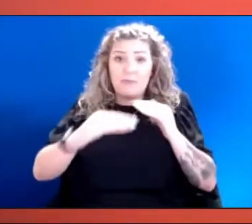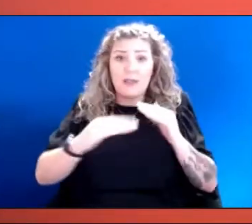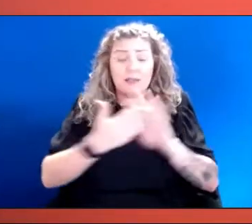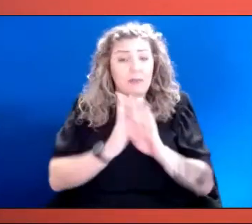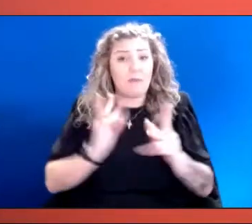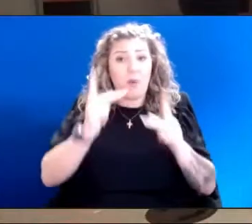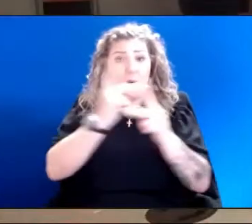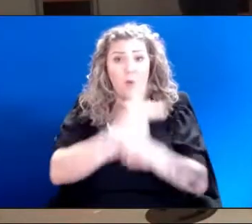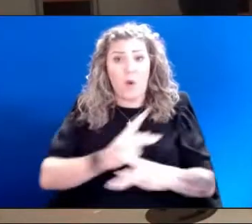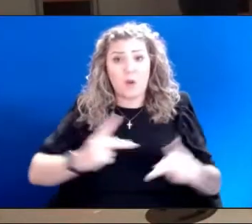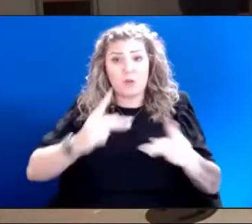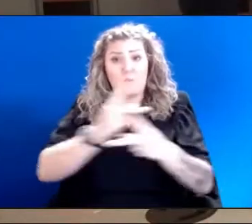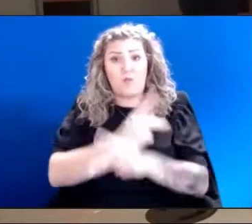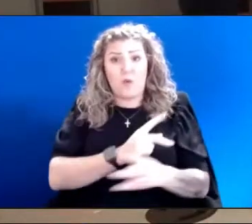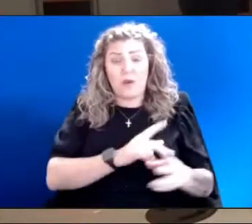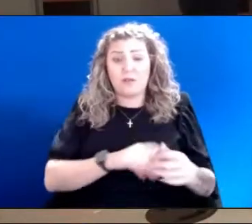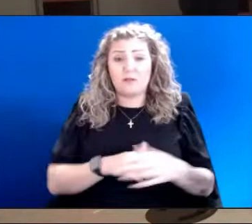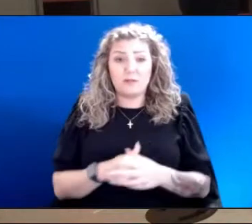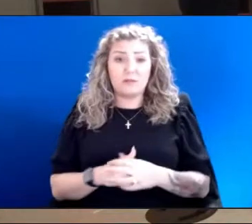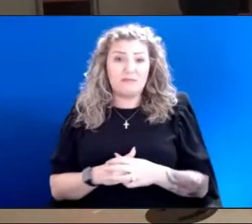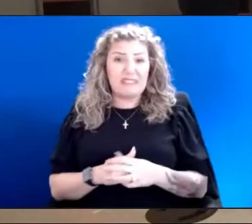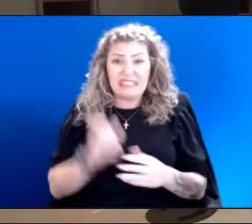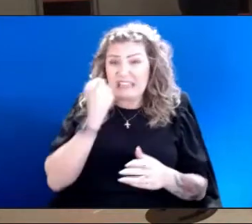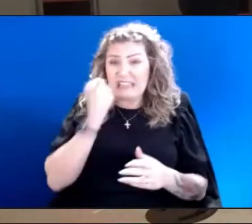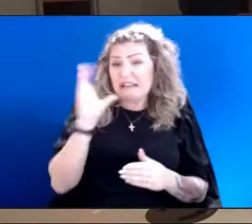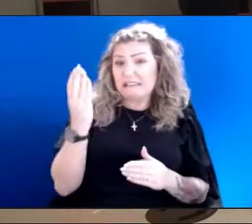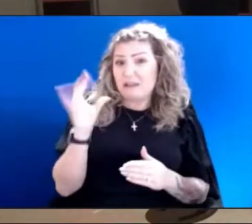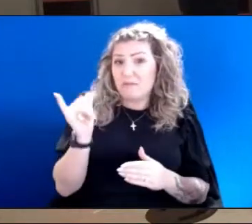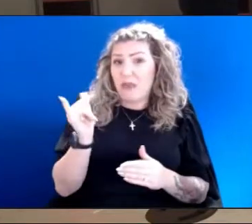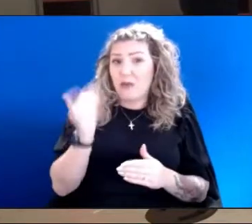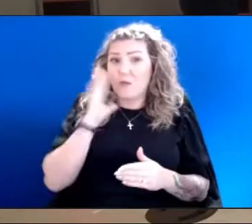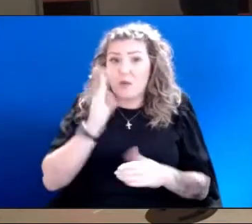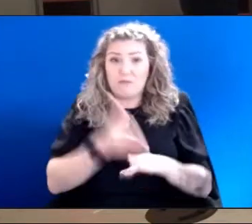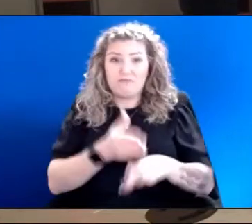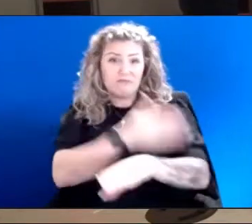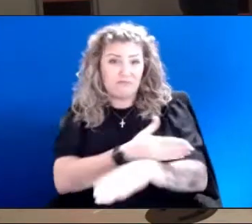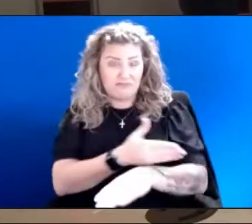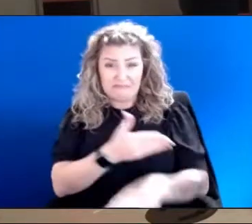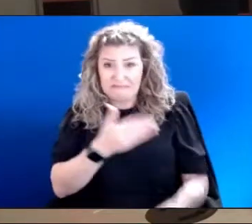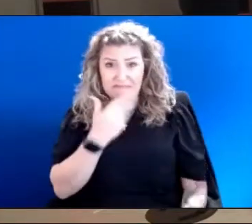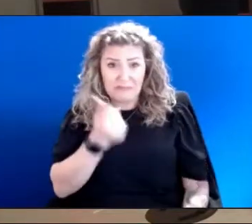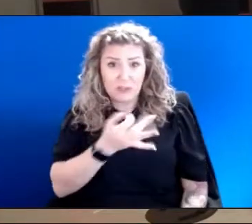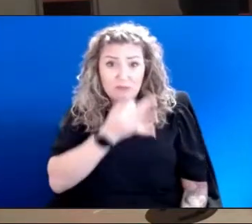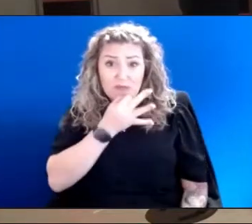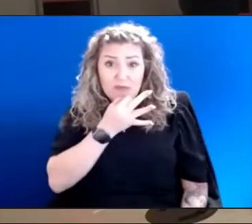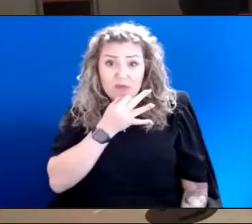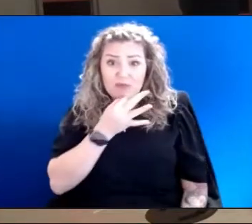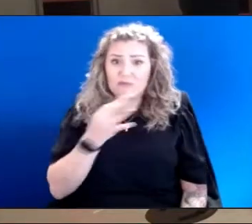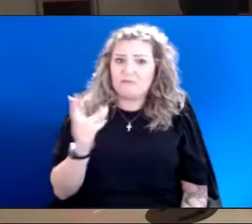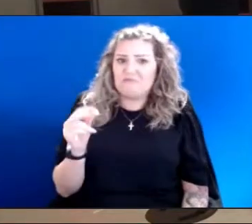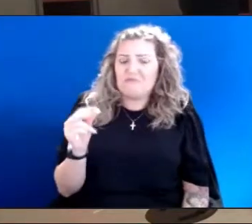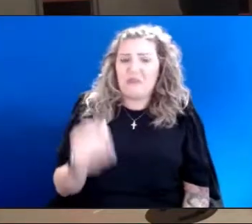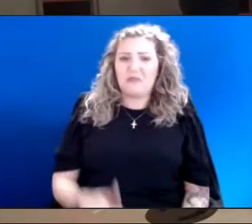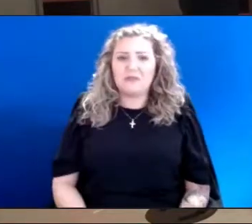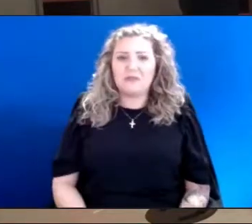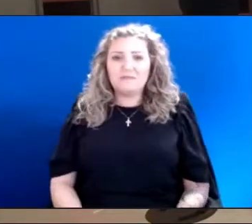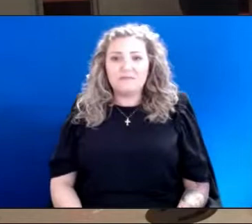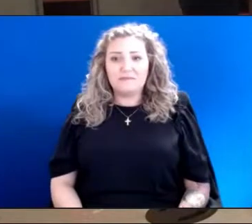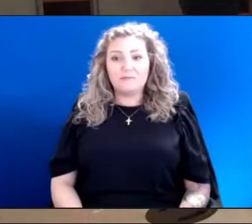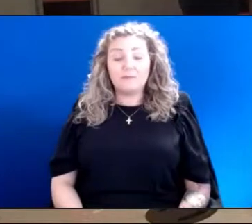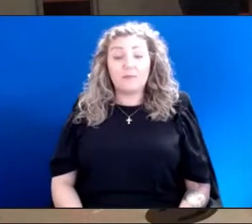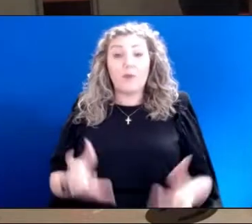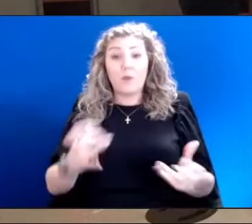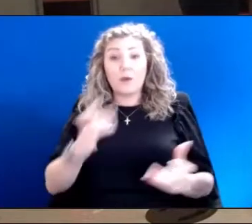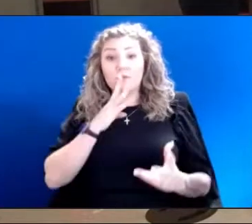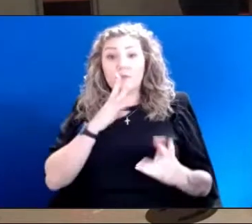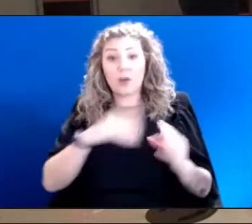And doesn't seem like it's going to get better anytime soon, at least not from what you're seeing professionally. I want to talk more